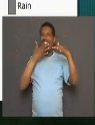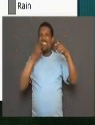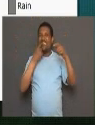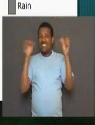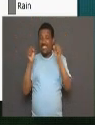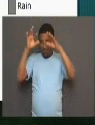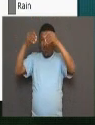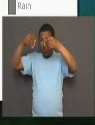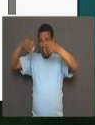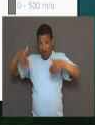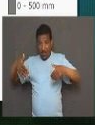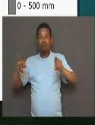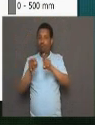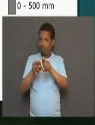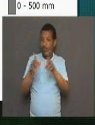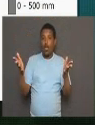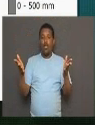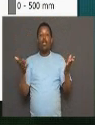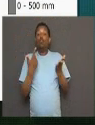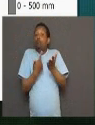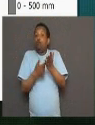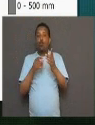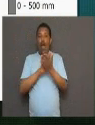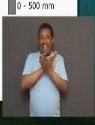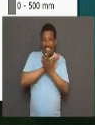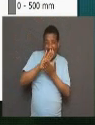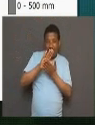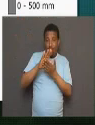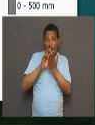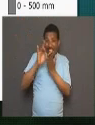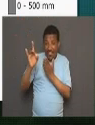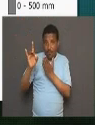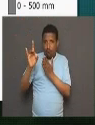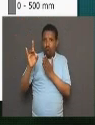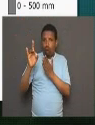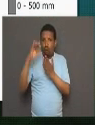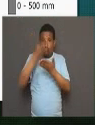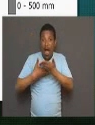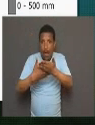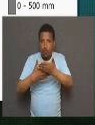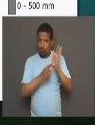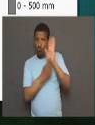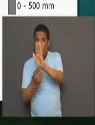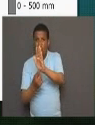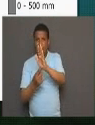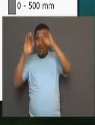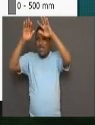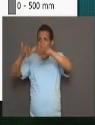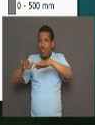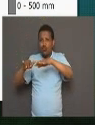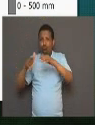hail. A quantitative map showing precipitation